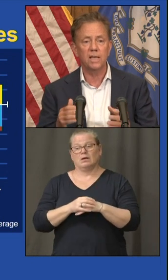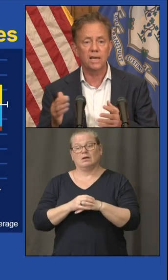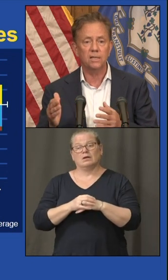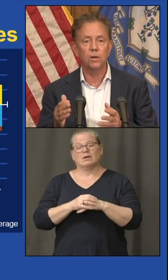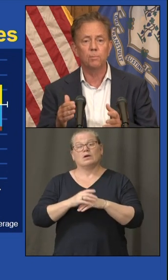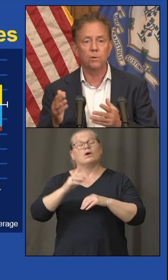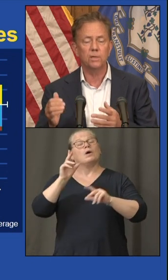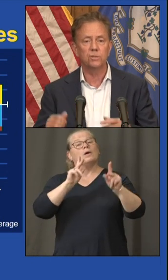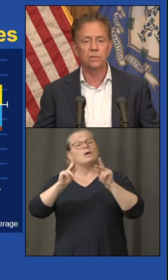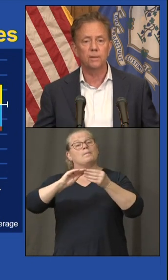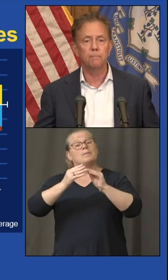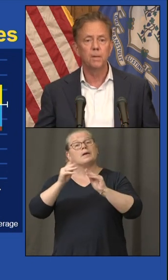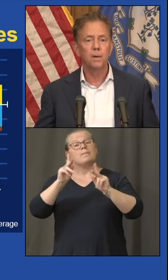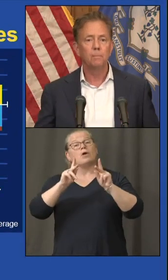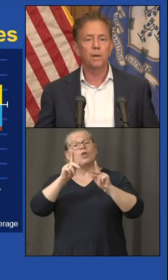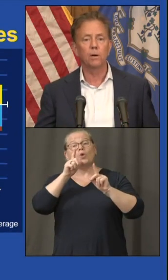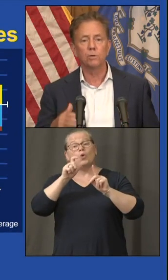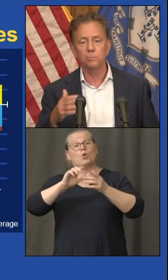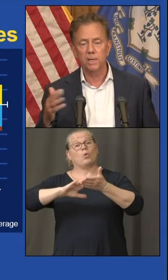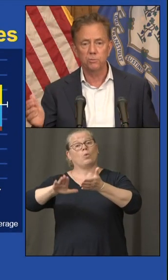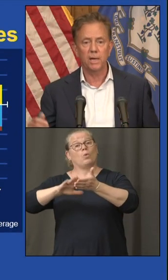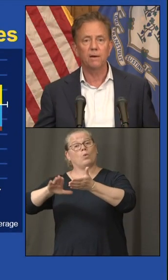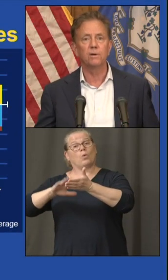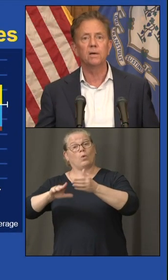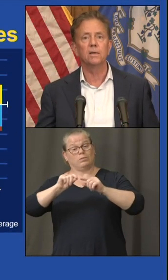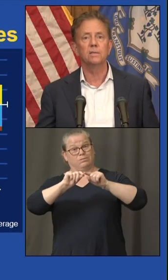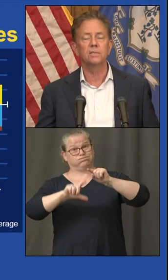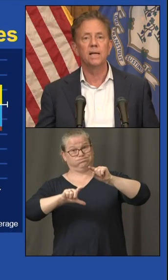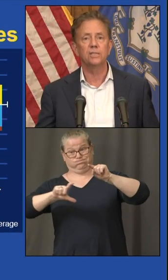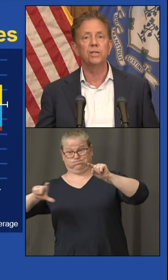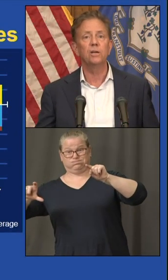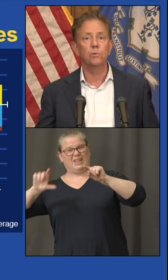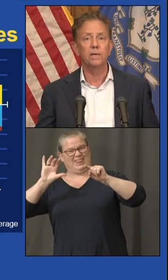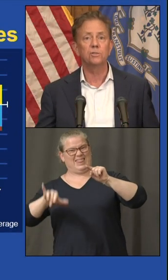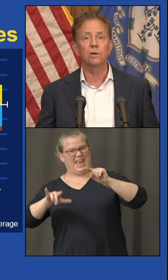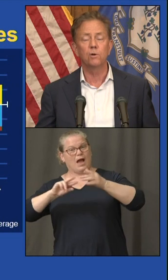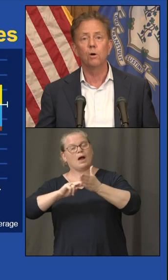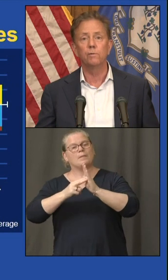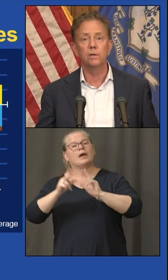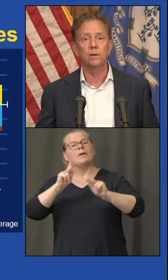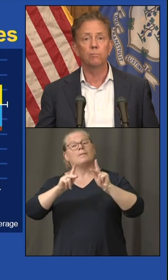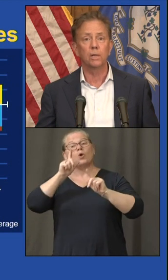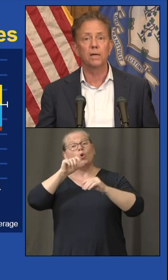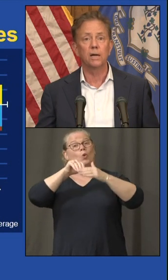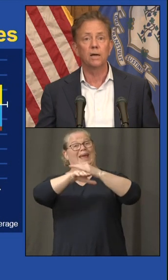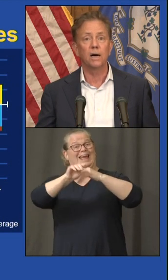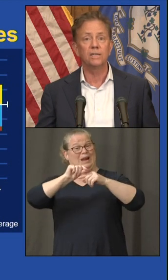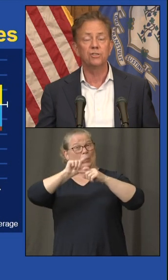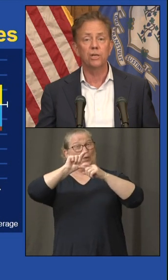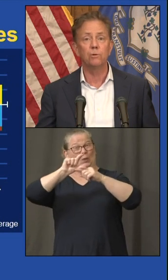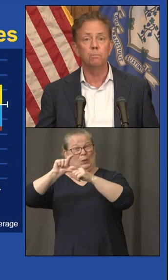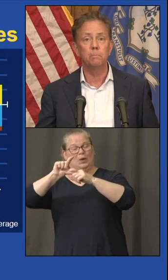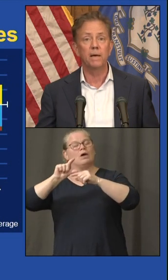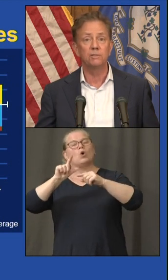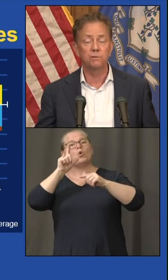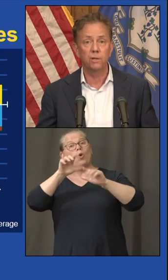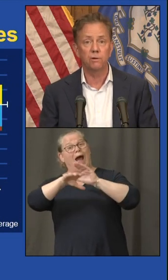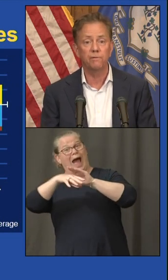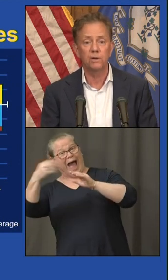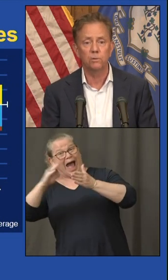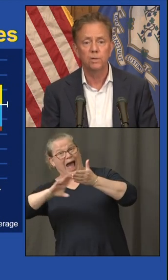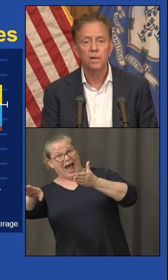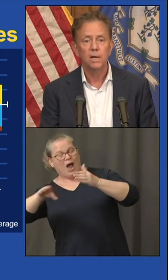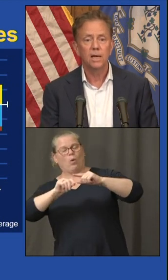see that that number is bigger, which means we have a net decrease of COVID-related ICU beds